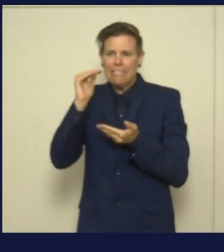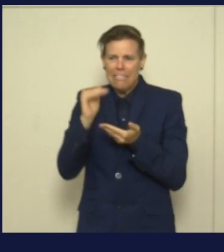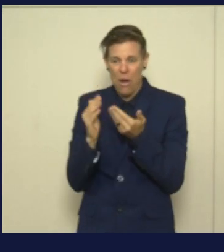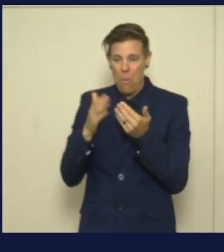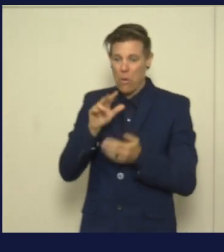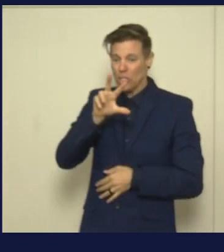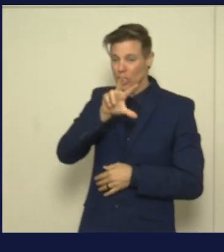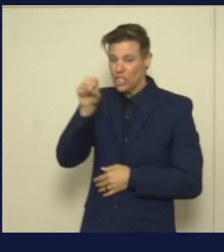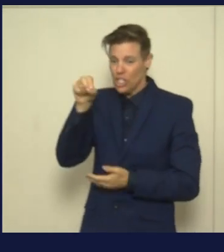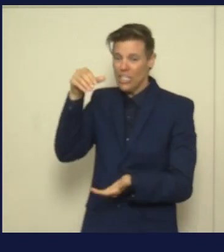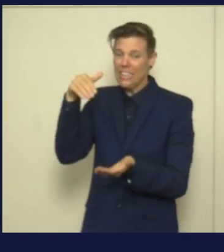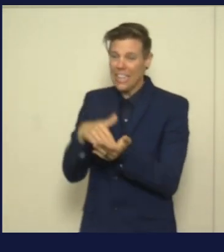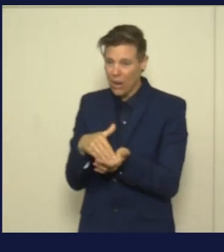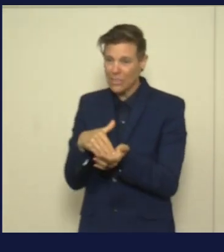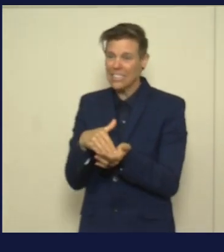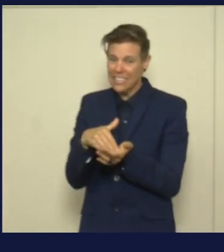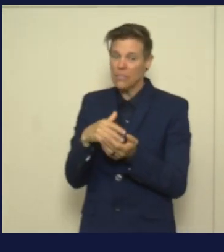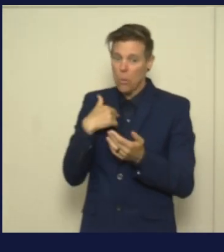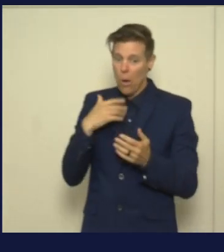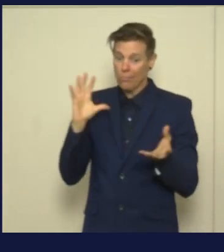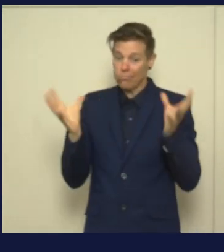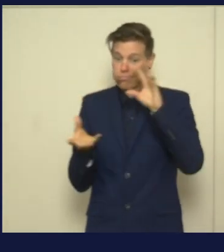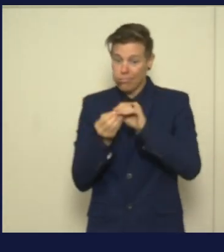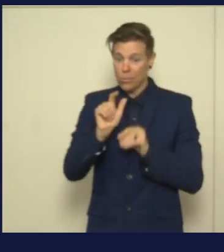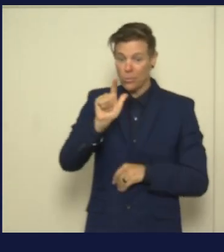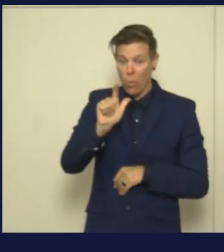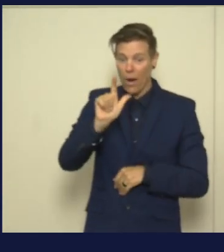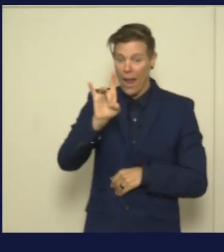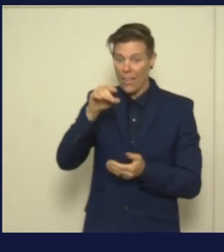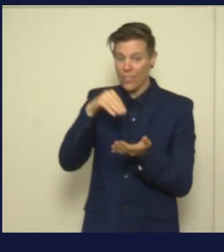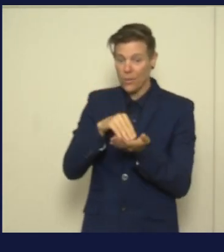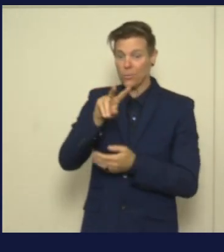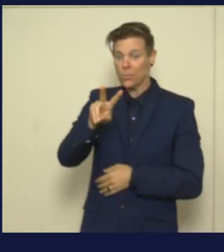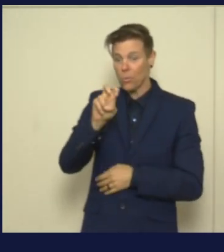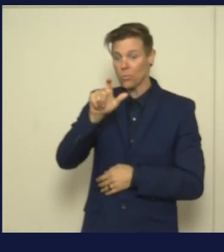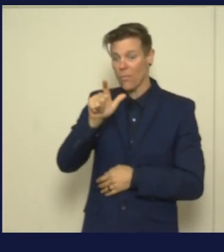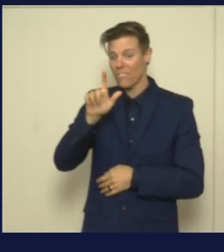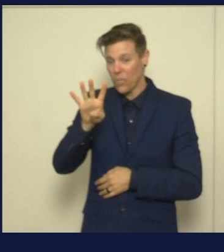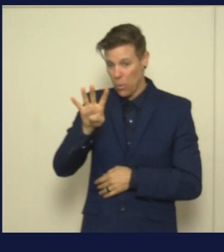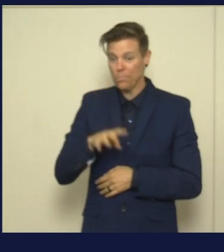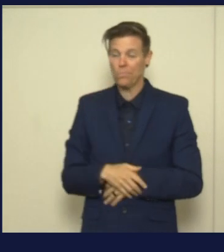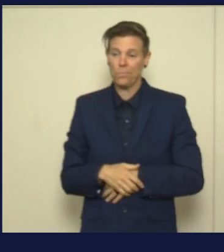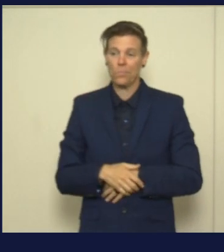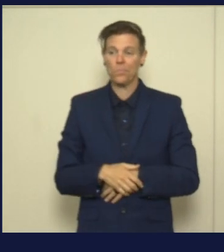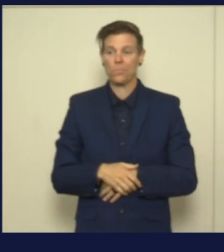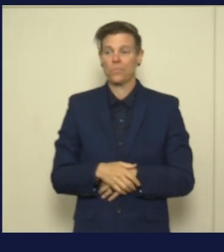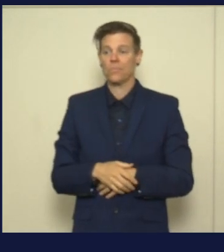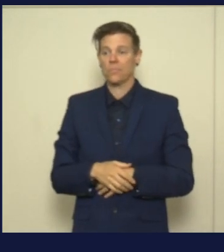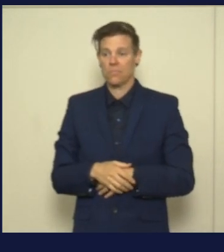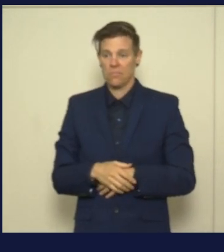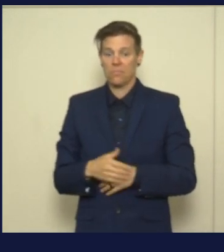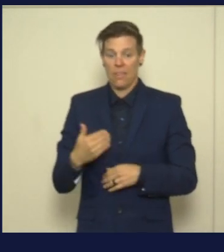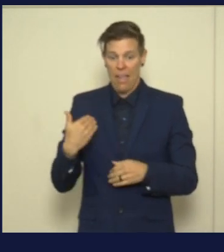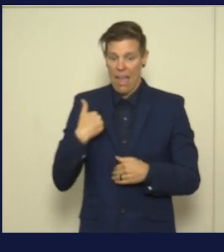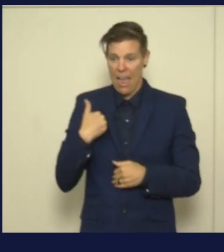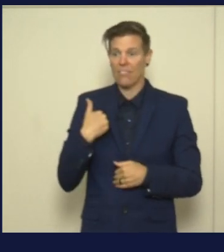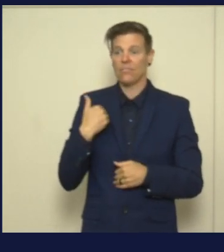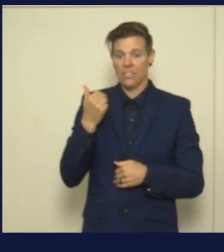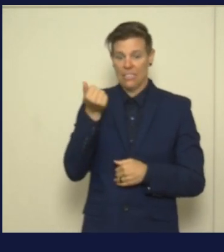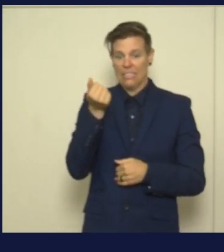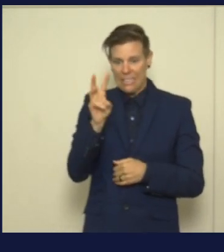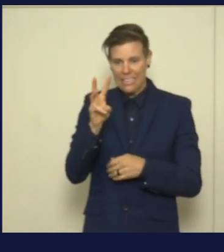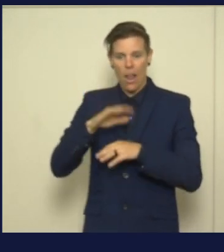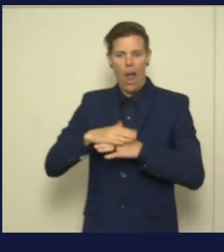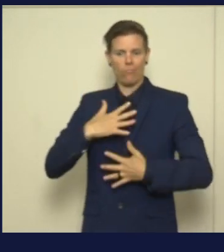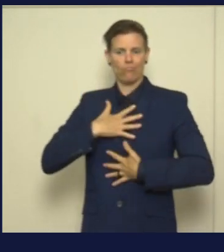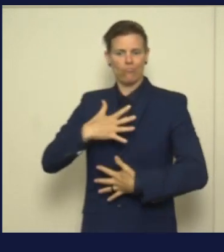28,224. We have 66 hospitalizations, 16 of those on ventilators. As we talk about in our